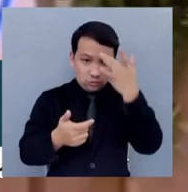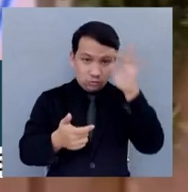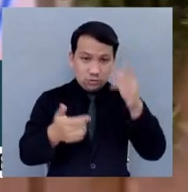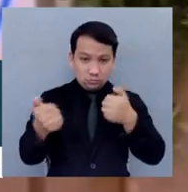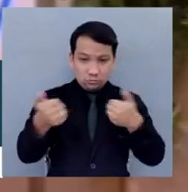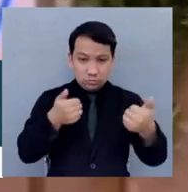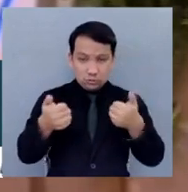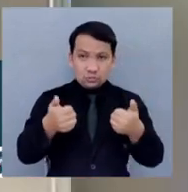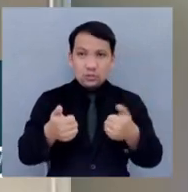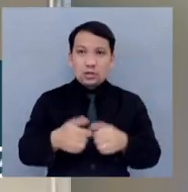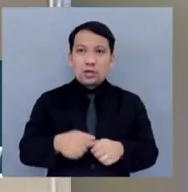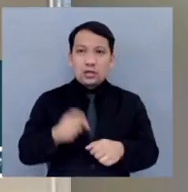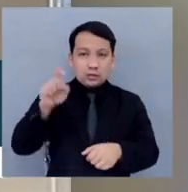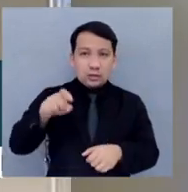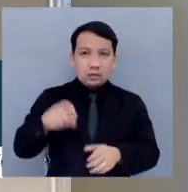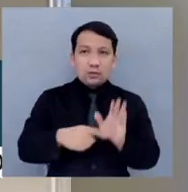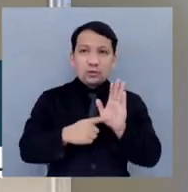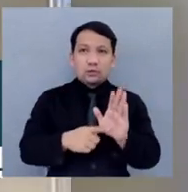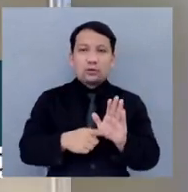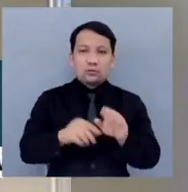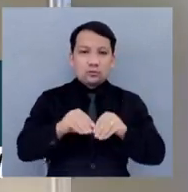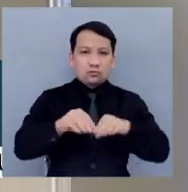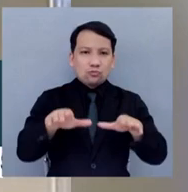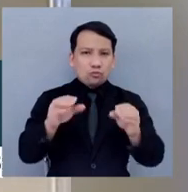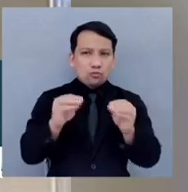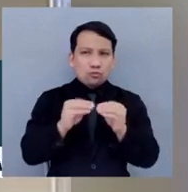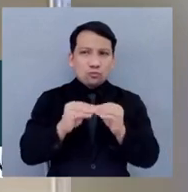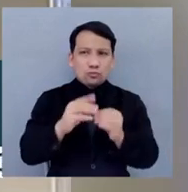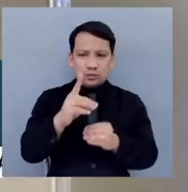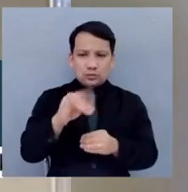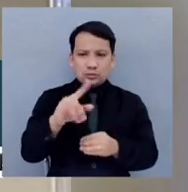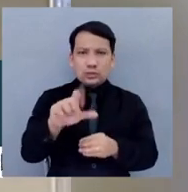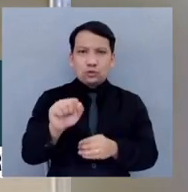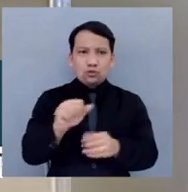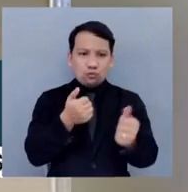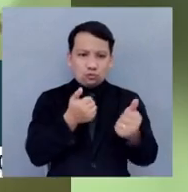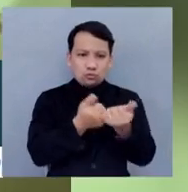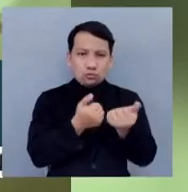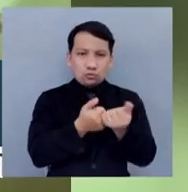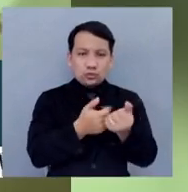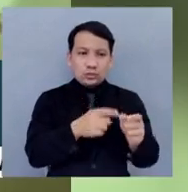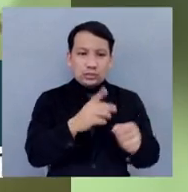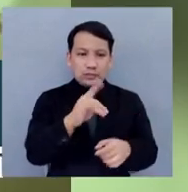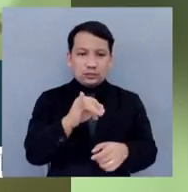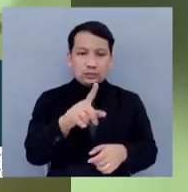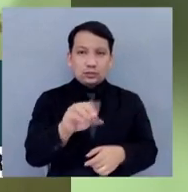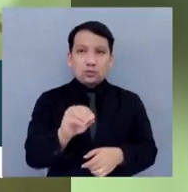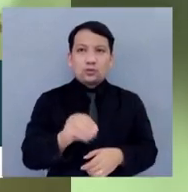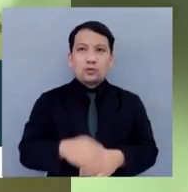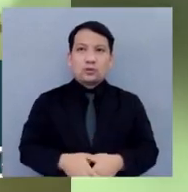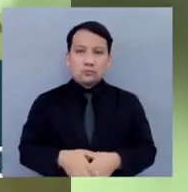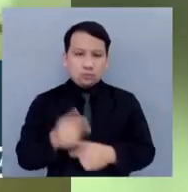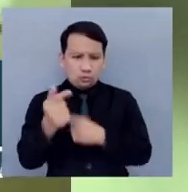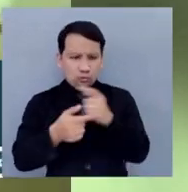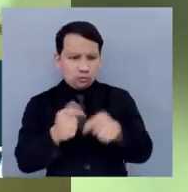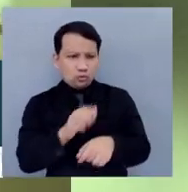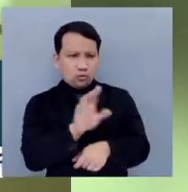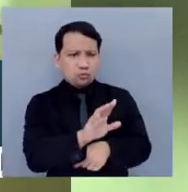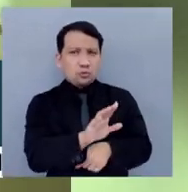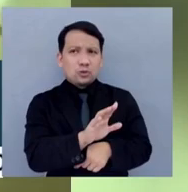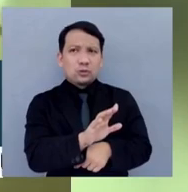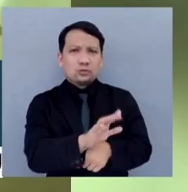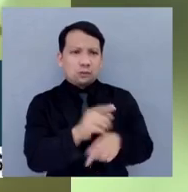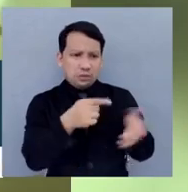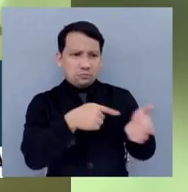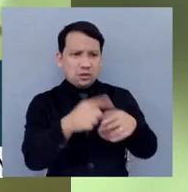for supposedly barring most calls from Dito subscribers. In response, Globe said Dito should instead pay a fine